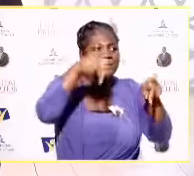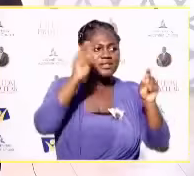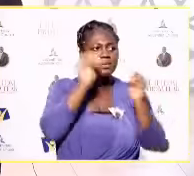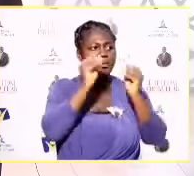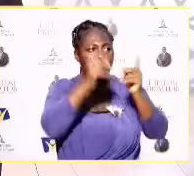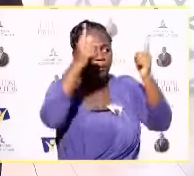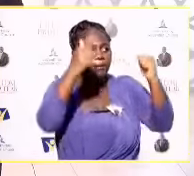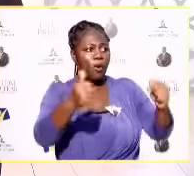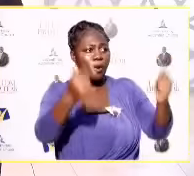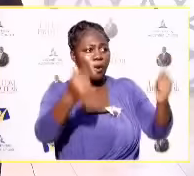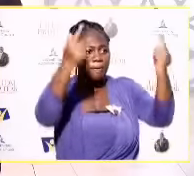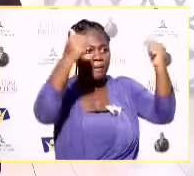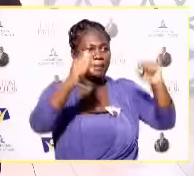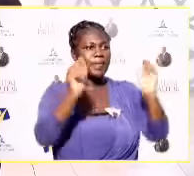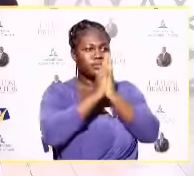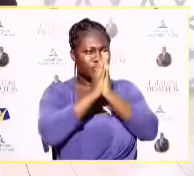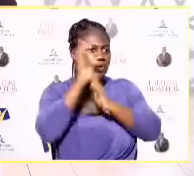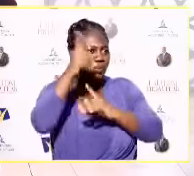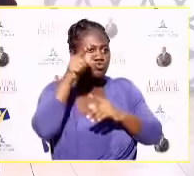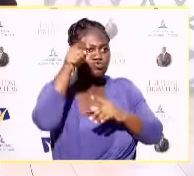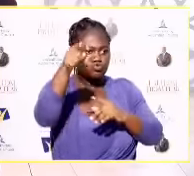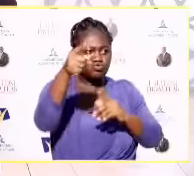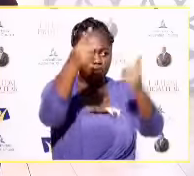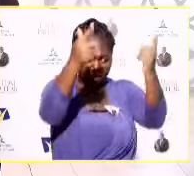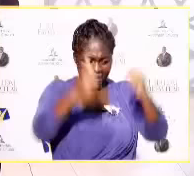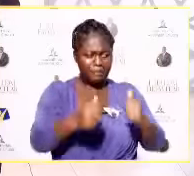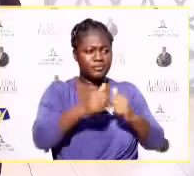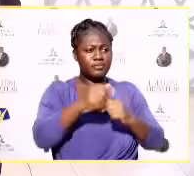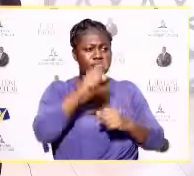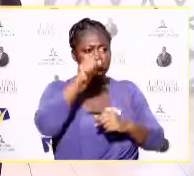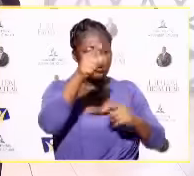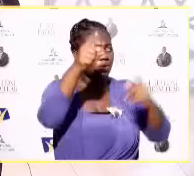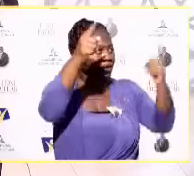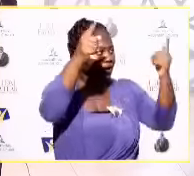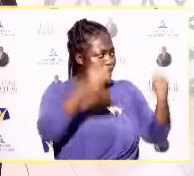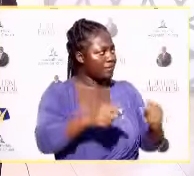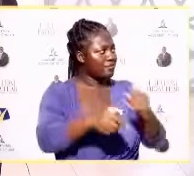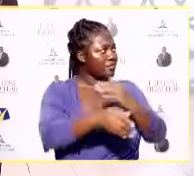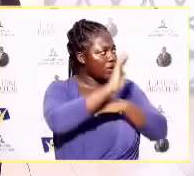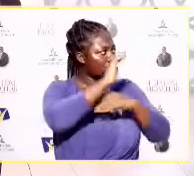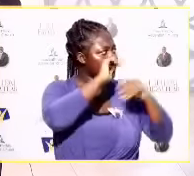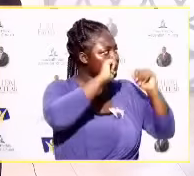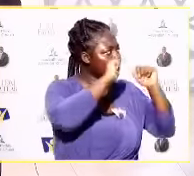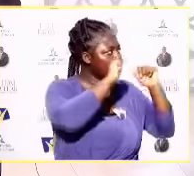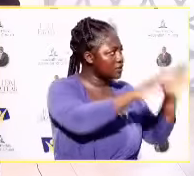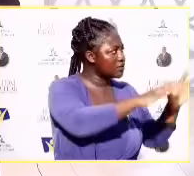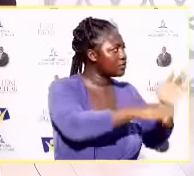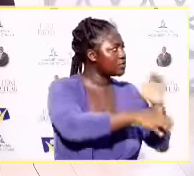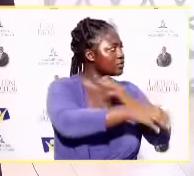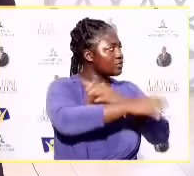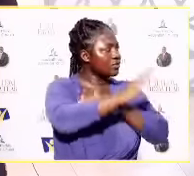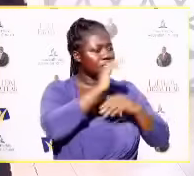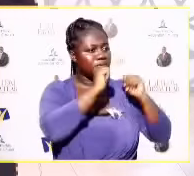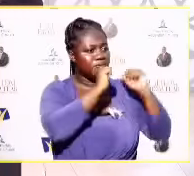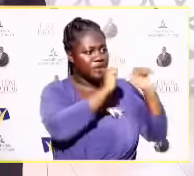God bless you, God bless you, God bless you. God bless you, God bless you, God bless you.